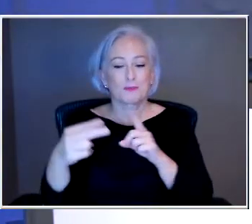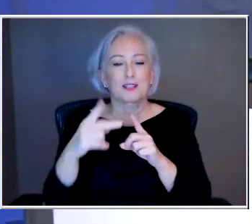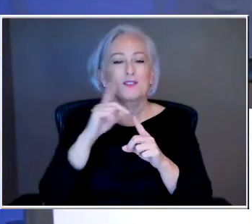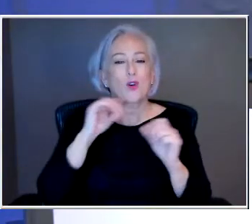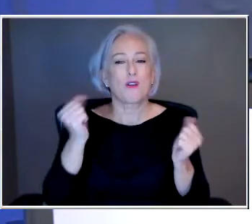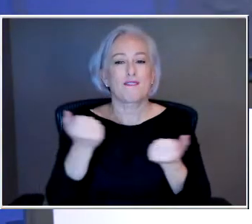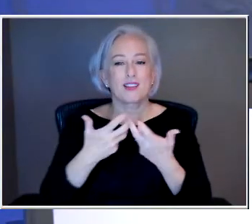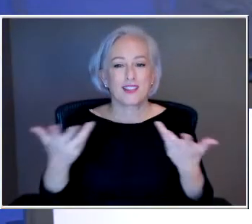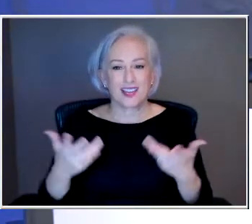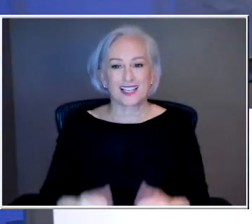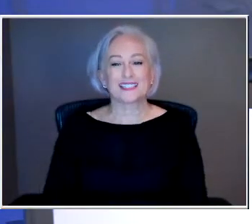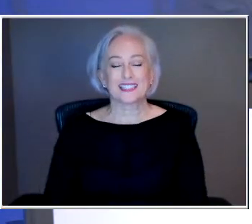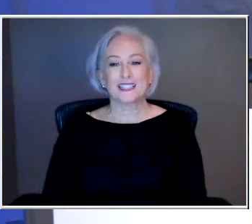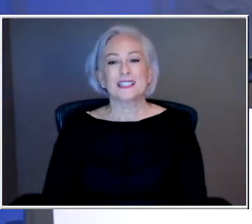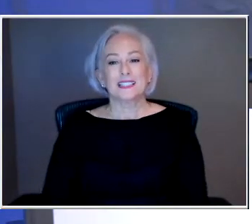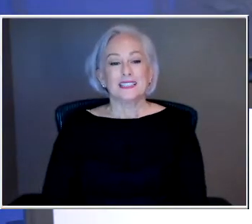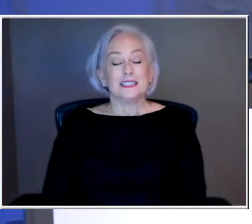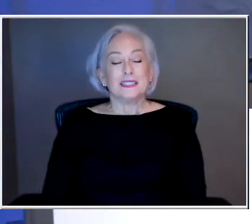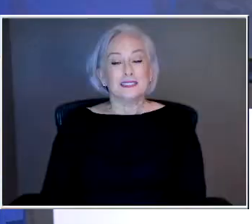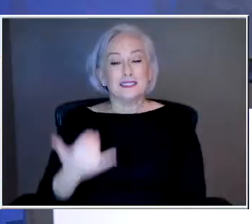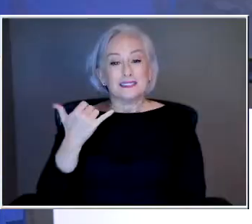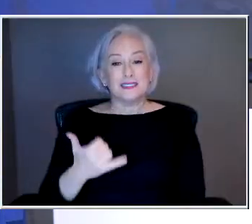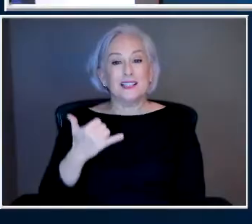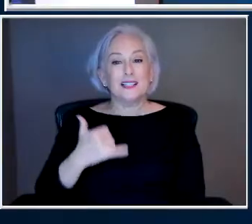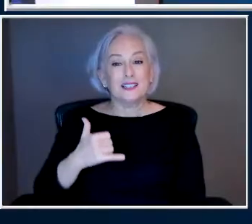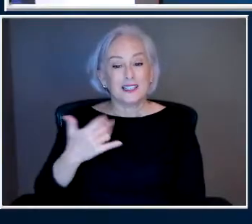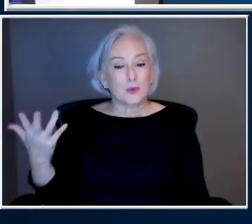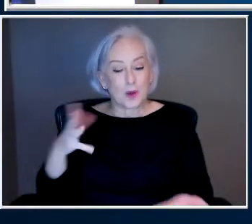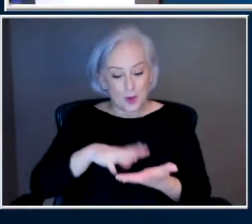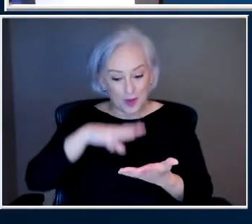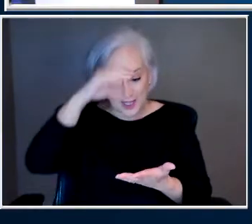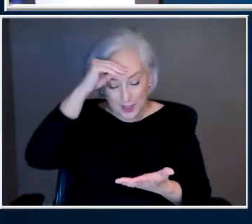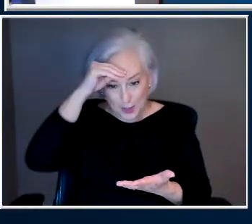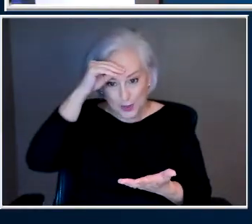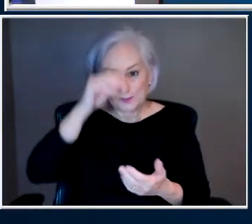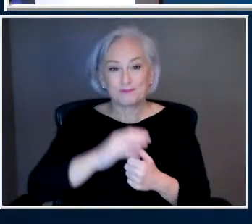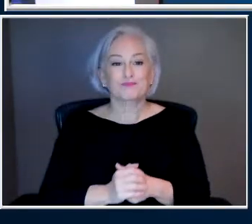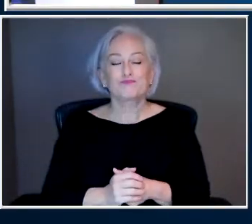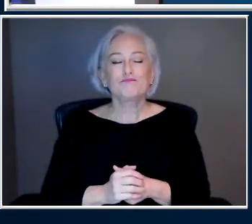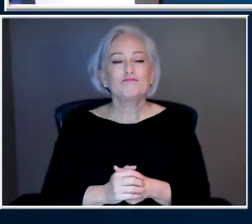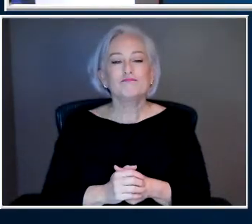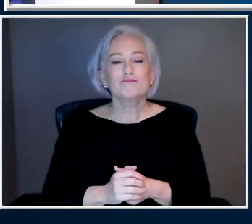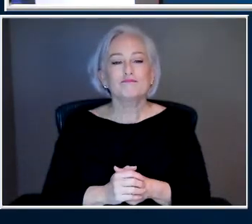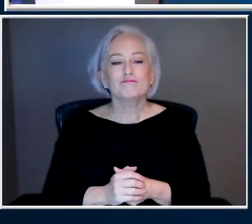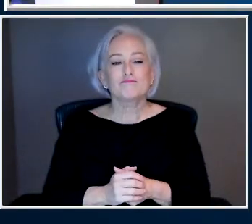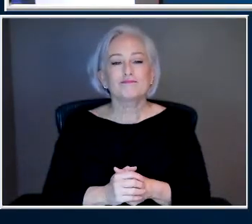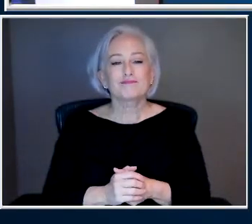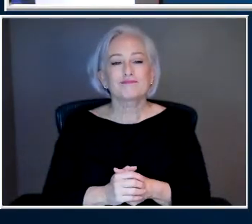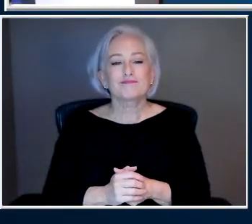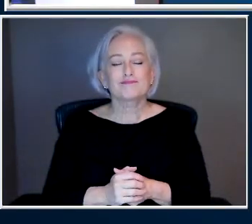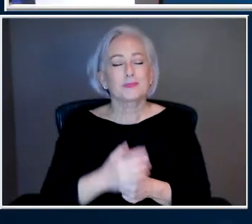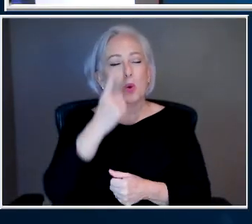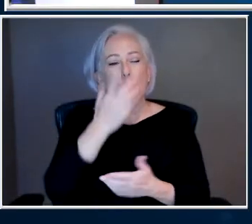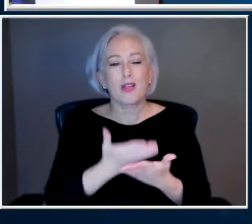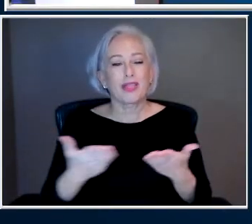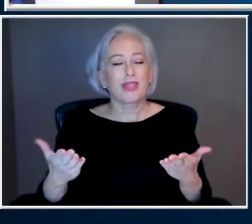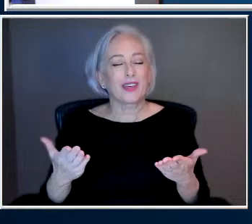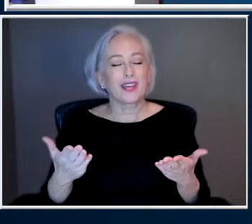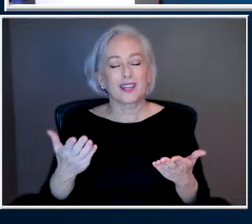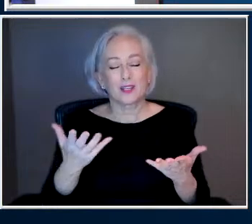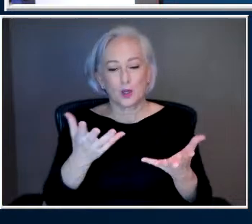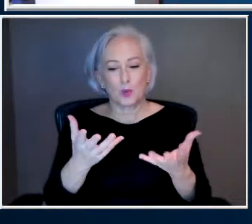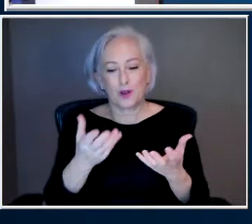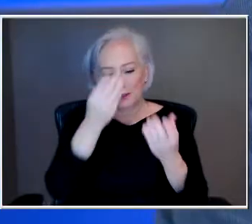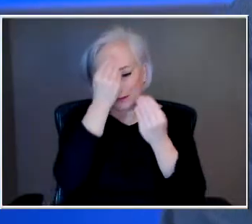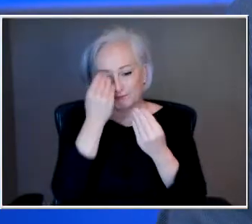to today's takeaways for our viewers at home watching, what's the one thing you wish people would take away from this? Well,